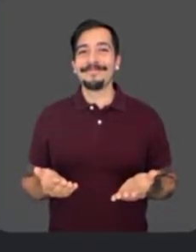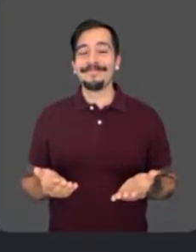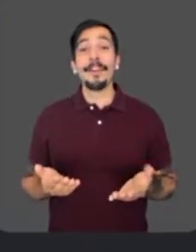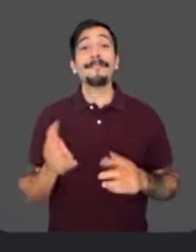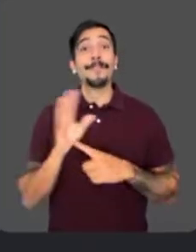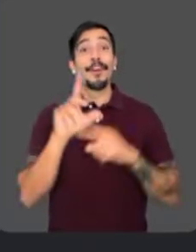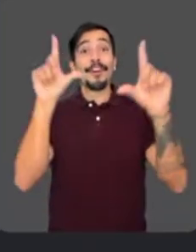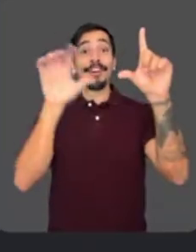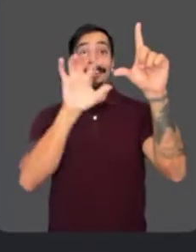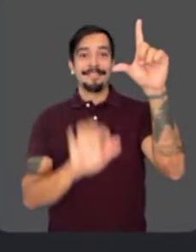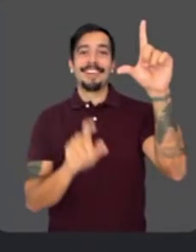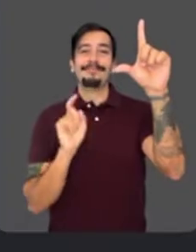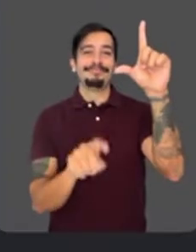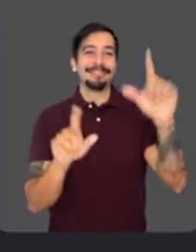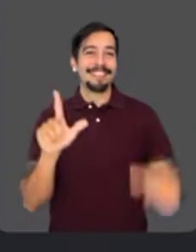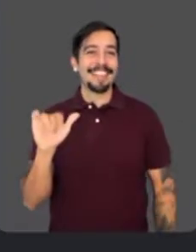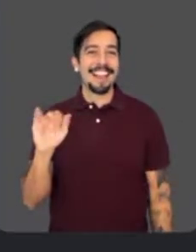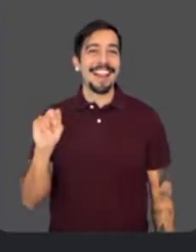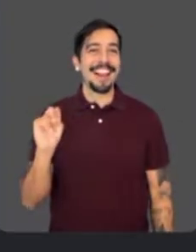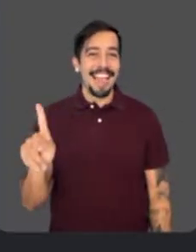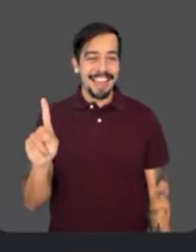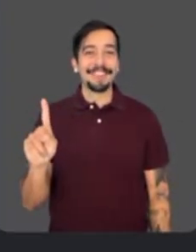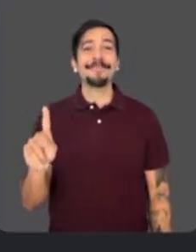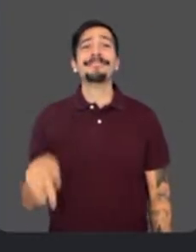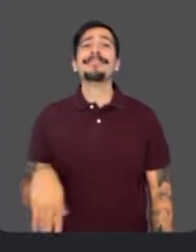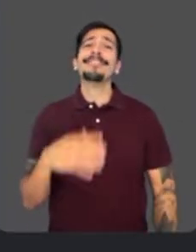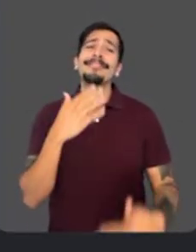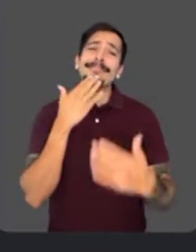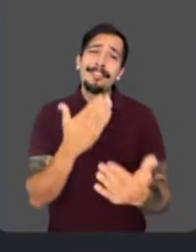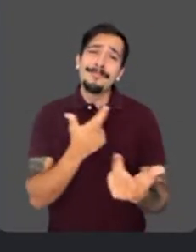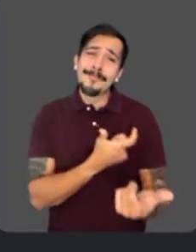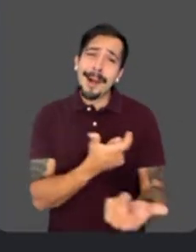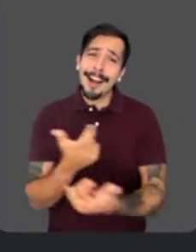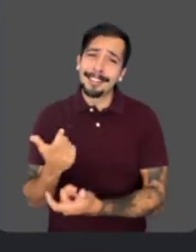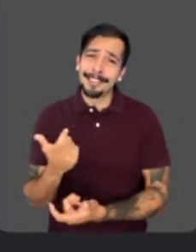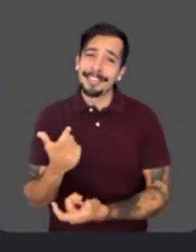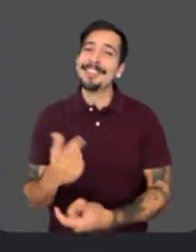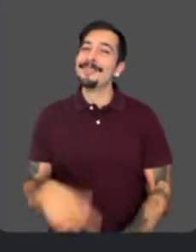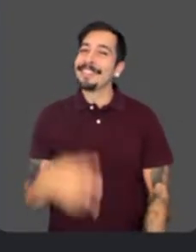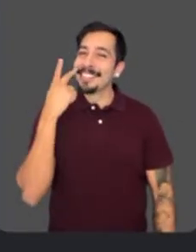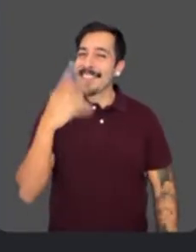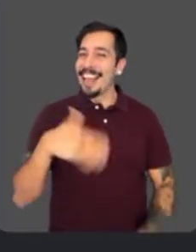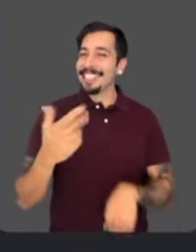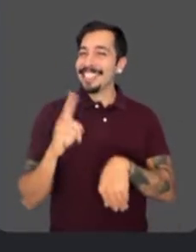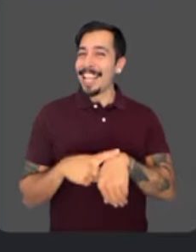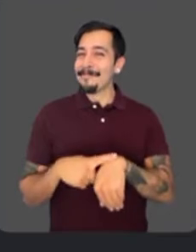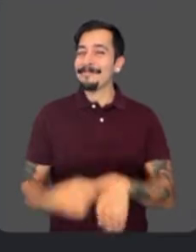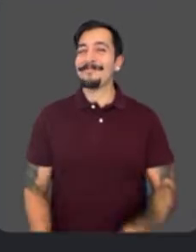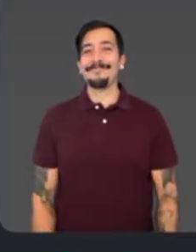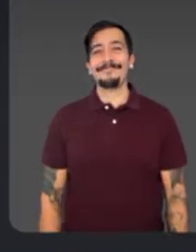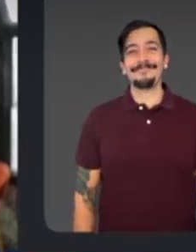g.co/A11y/news, or by clicking the link in the description of this video. Thanks so